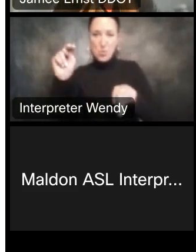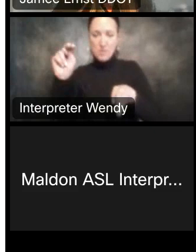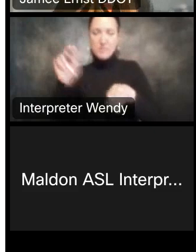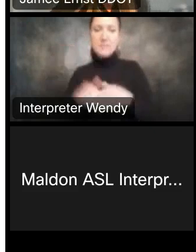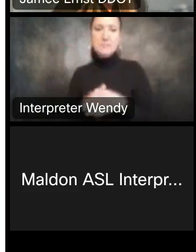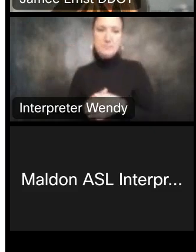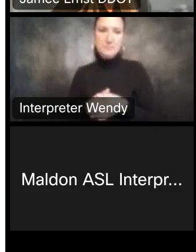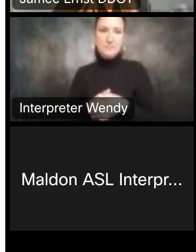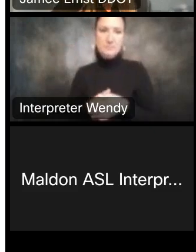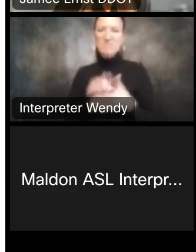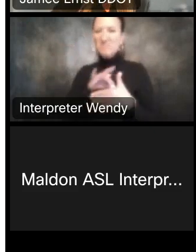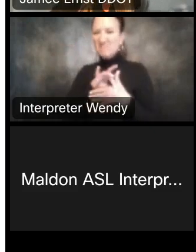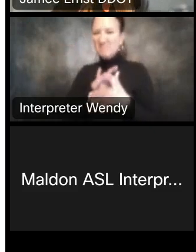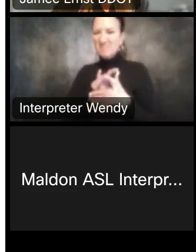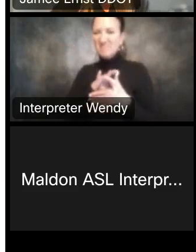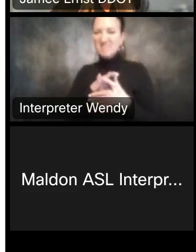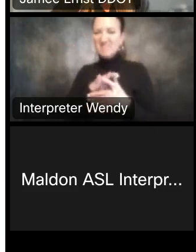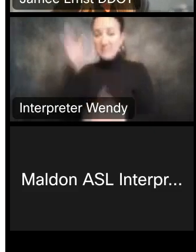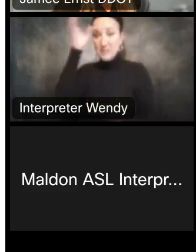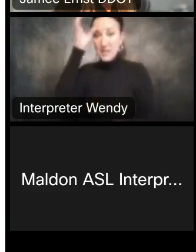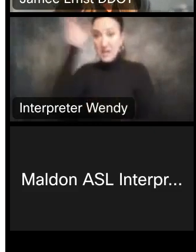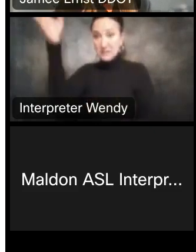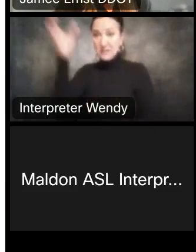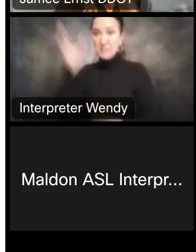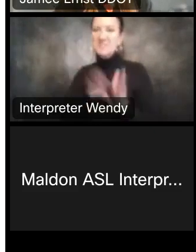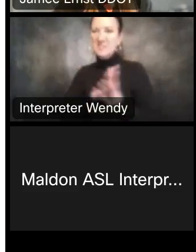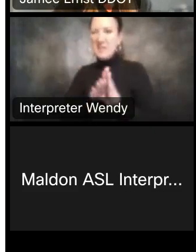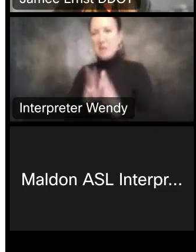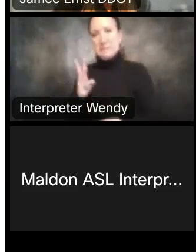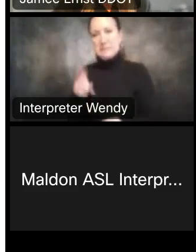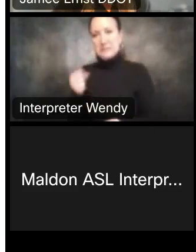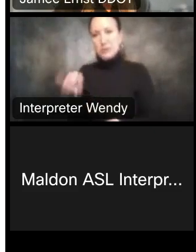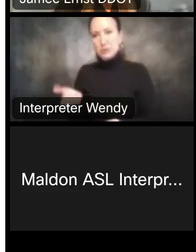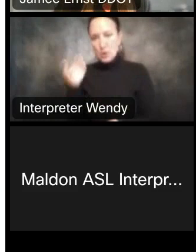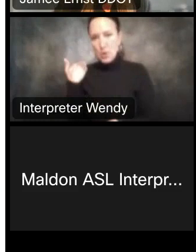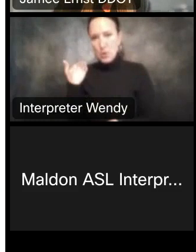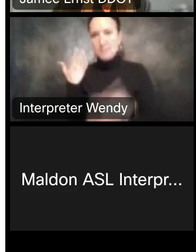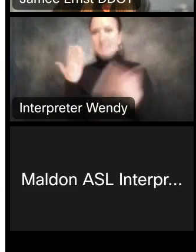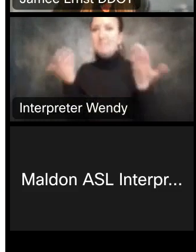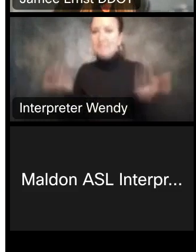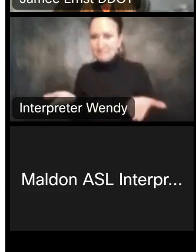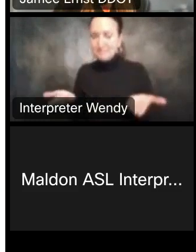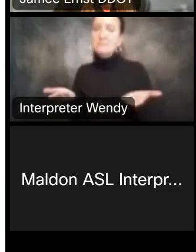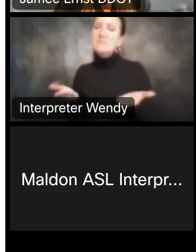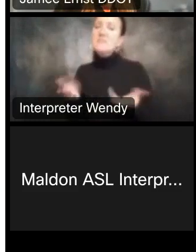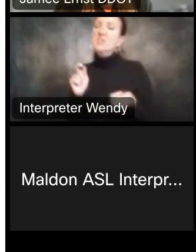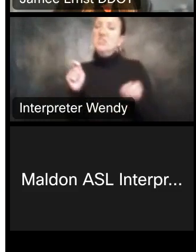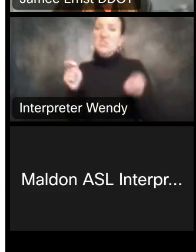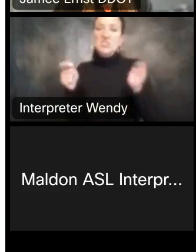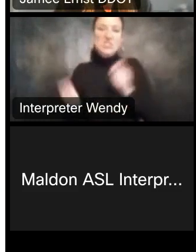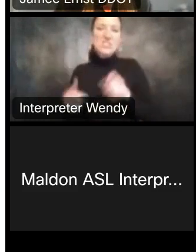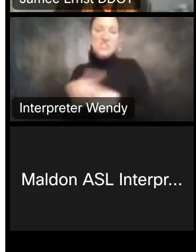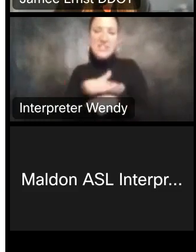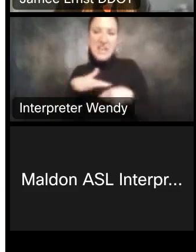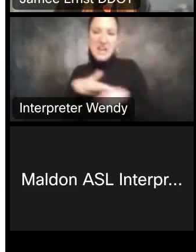For context, that concept was developed 6 years ago. So there are aspects of the corridor that have changed. There's